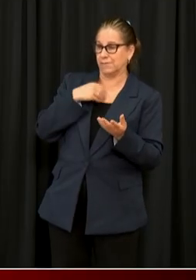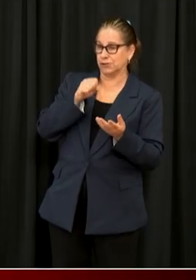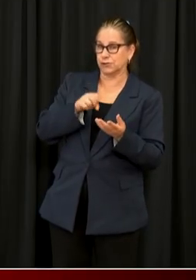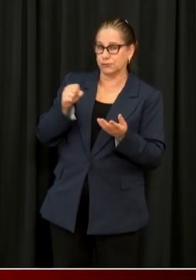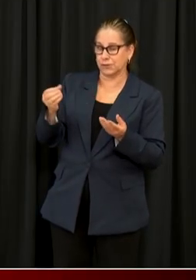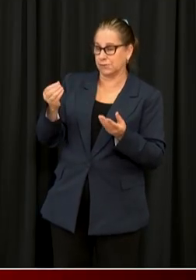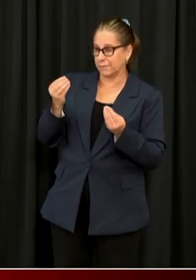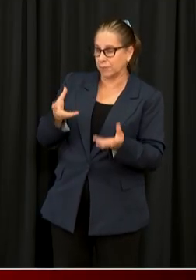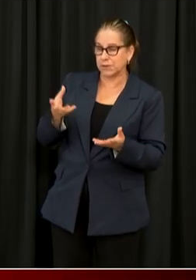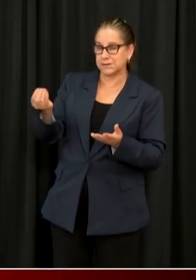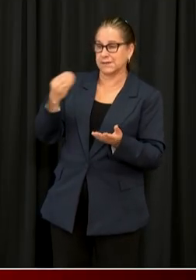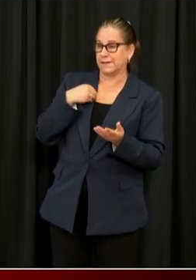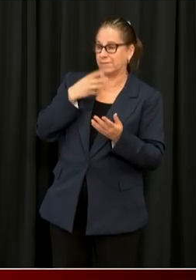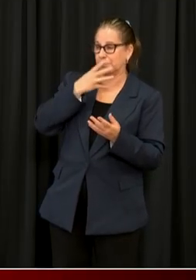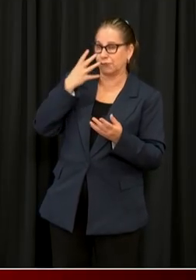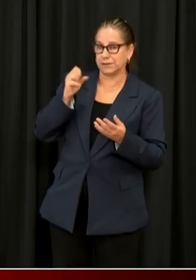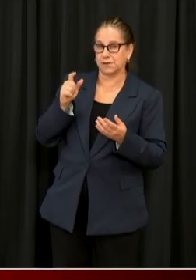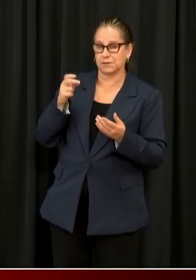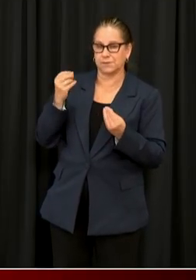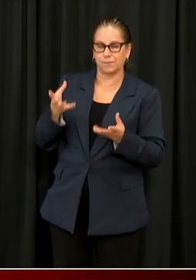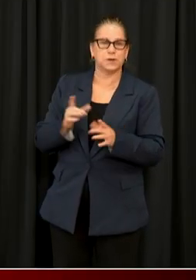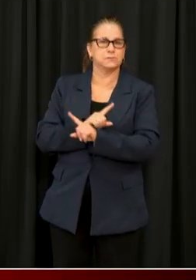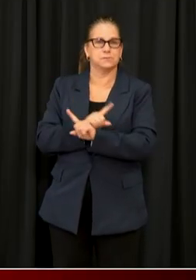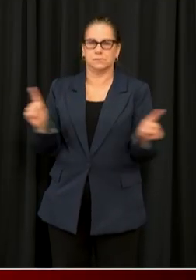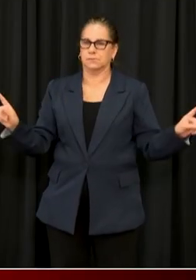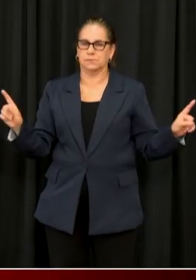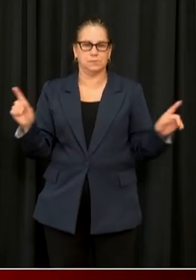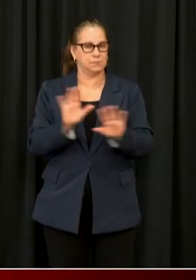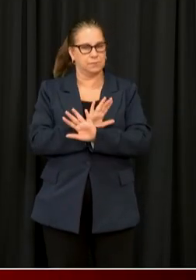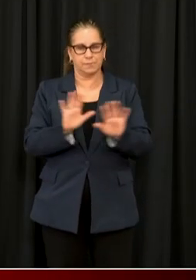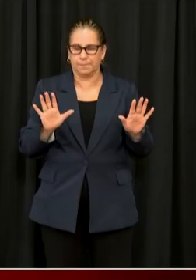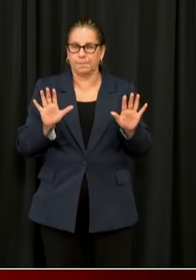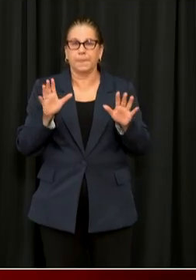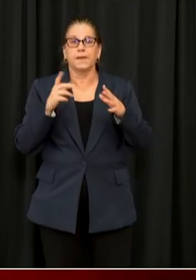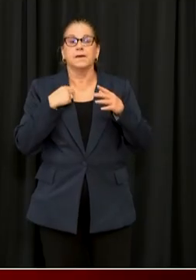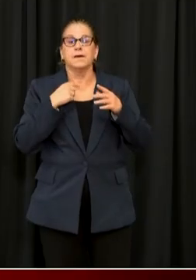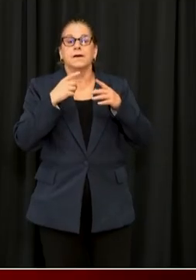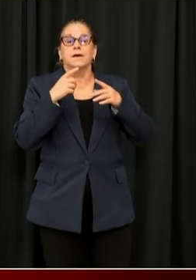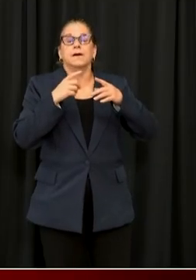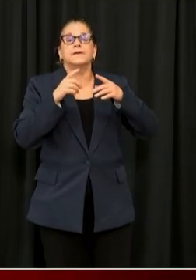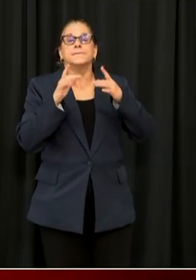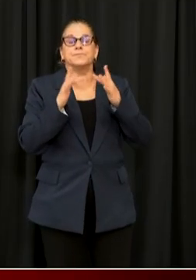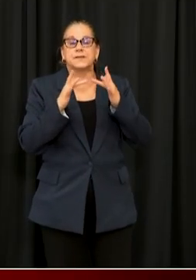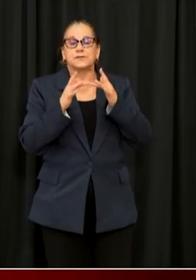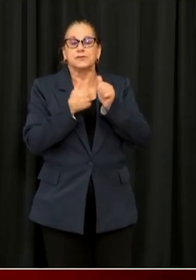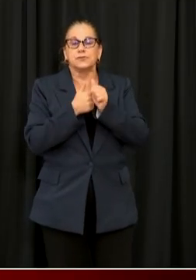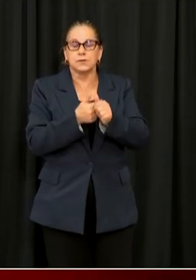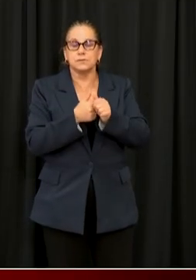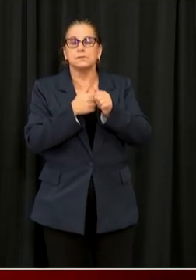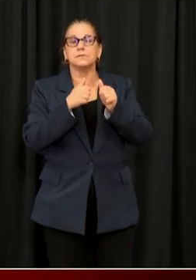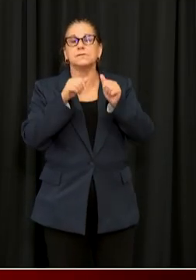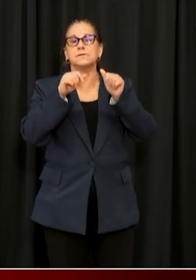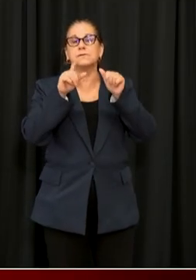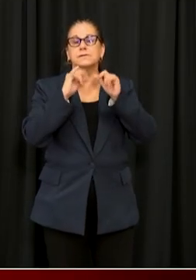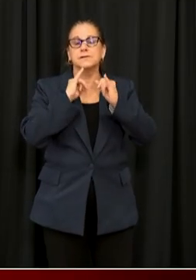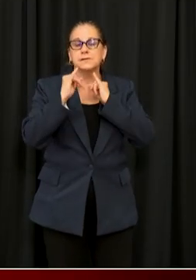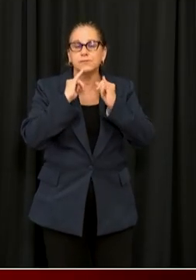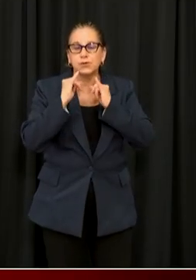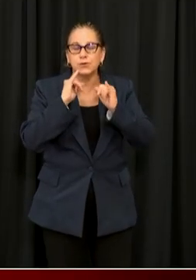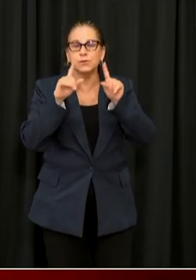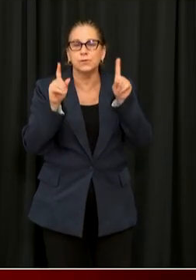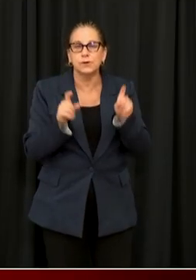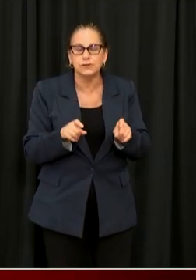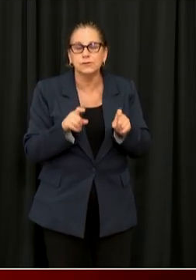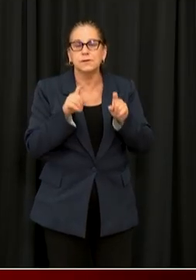interview if you're a positive case? You will get instructions and support on us how to isolate. We'll describe to you what it means